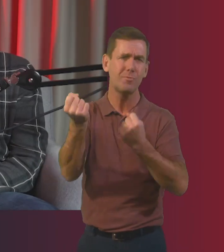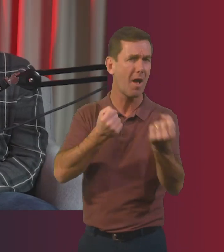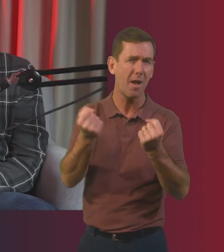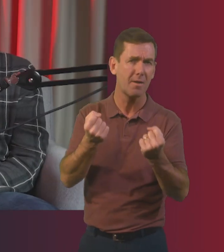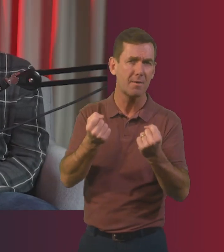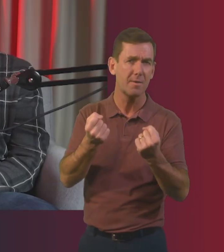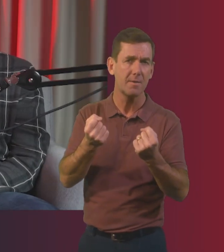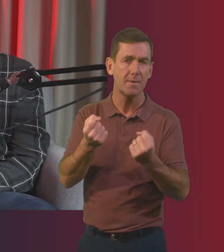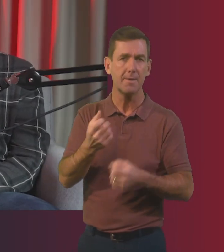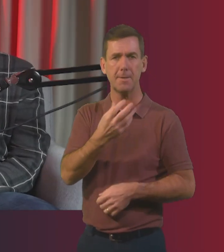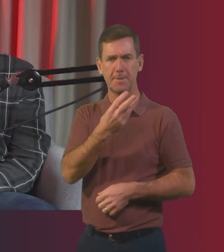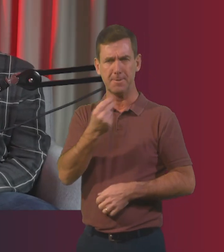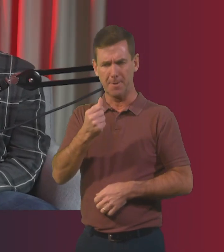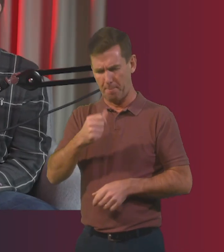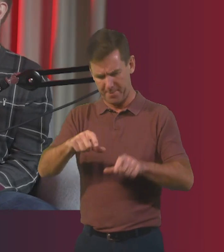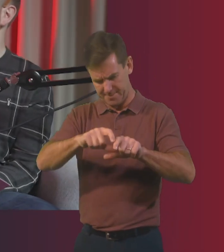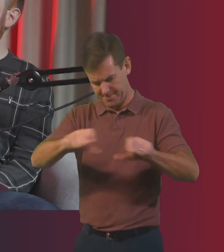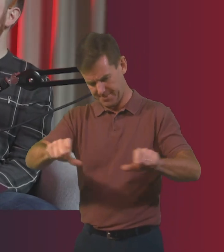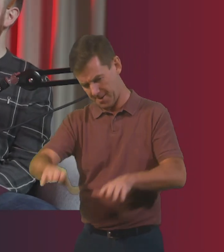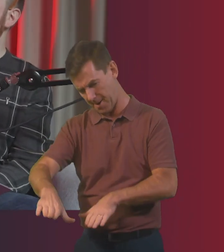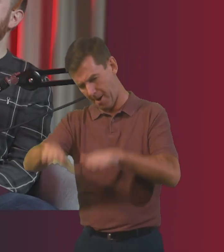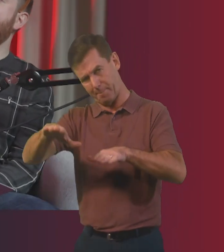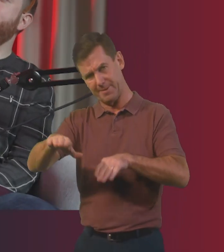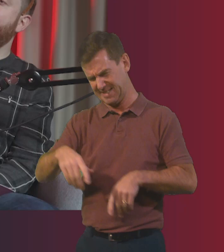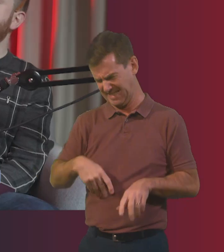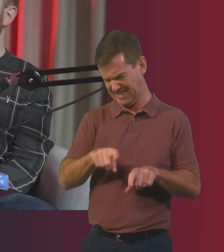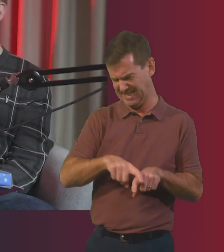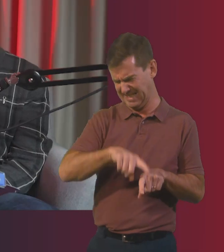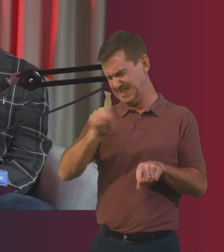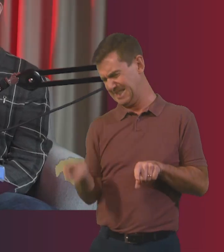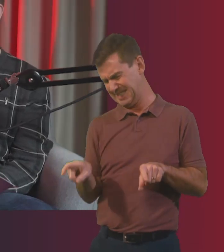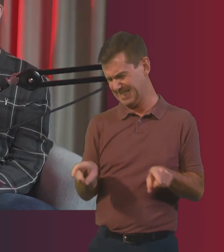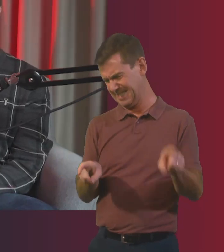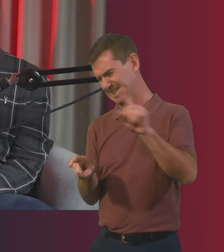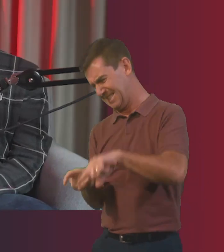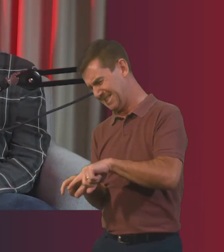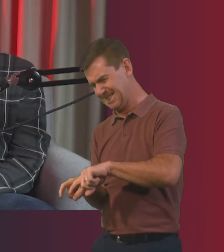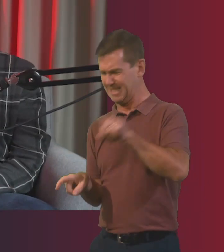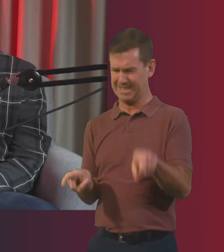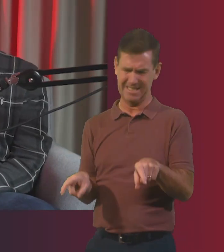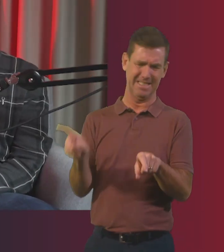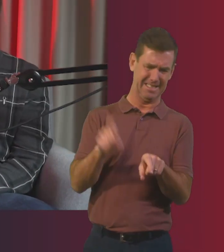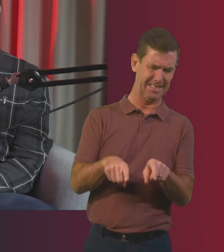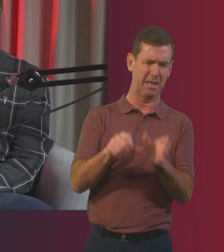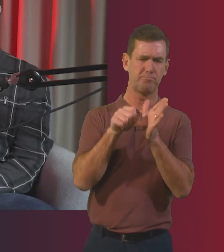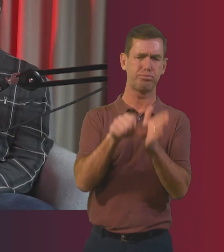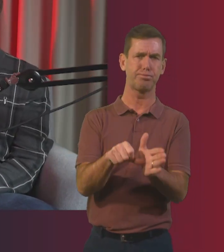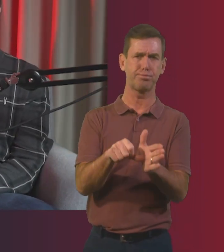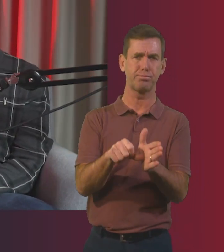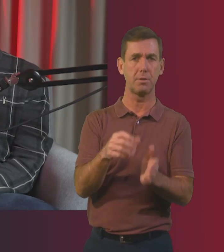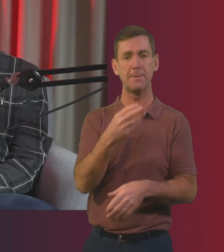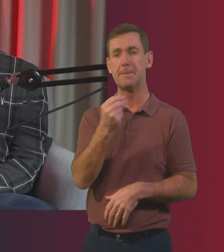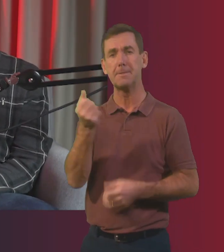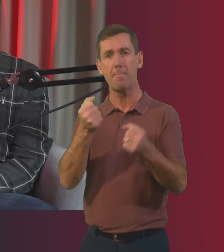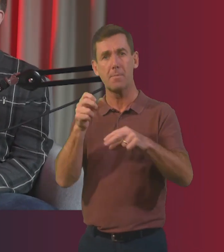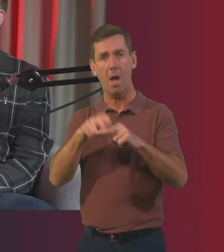some cars will have a higher door sill than others. Yeah. And will you be able to lift your leg up and over the door sill to get in and out? Some cars, the seats will go much higher or